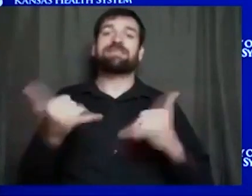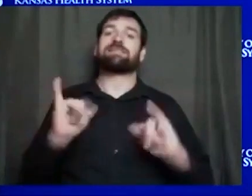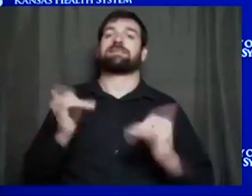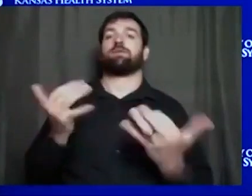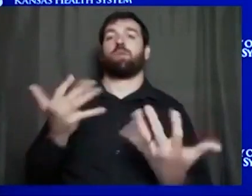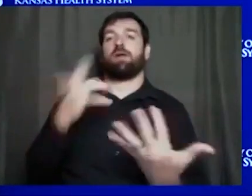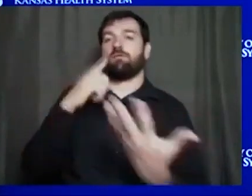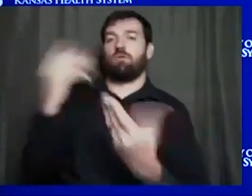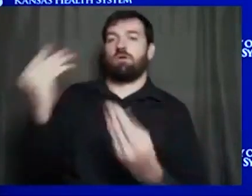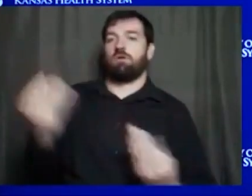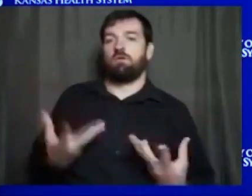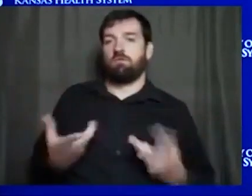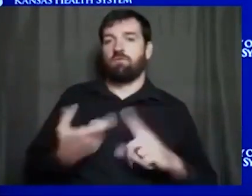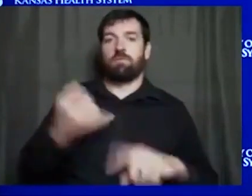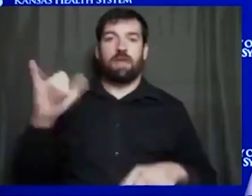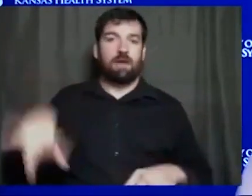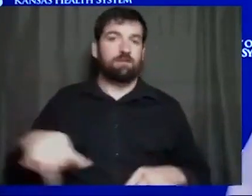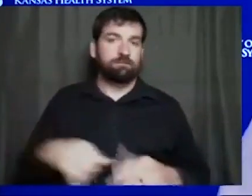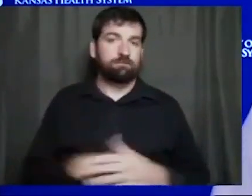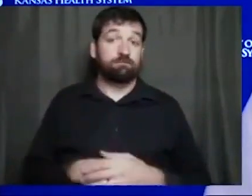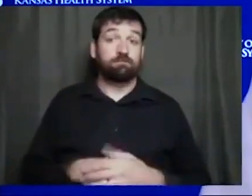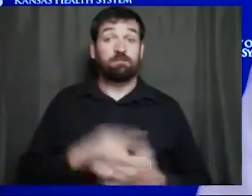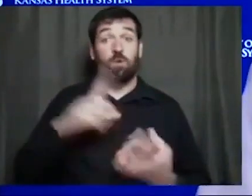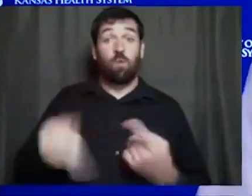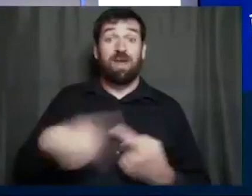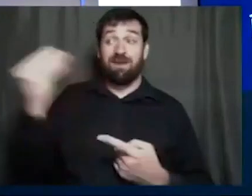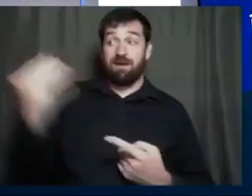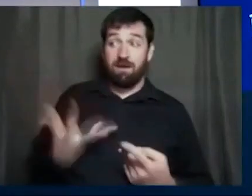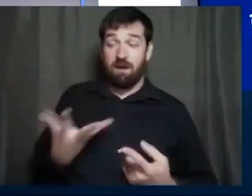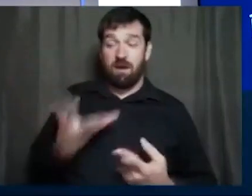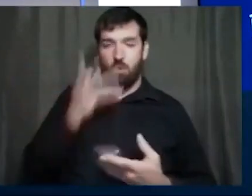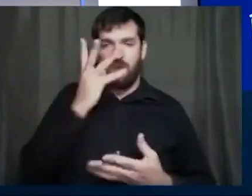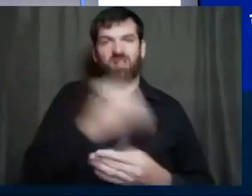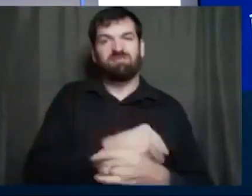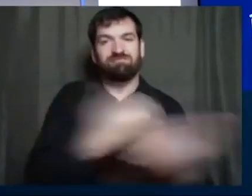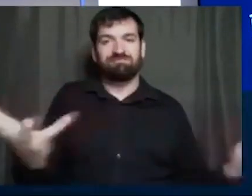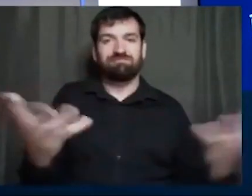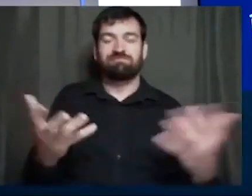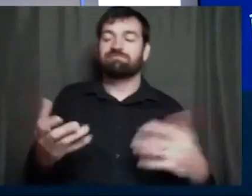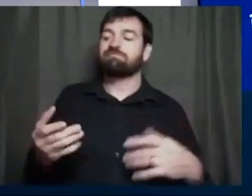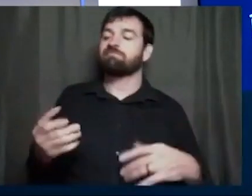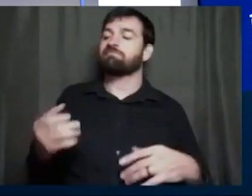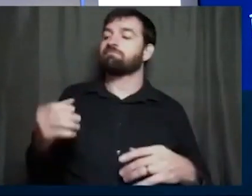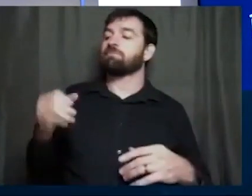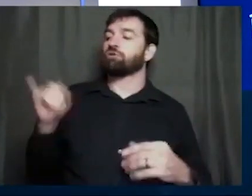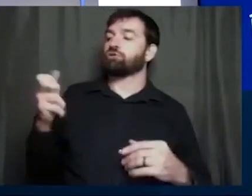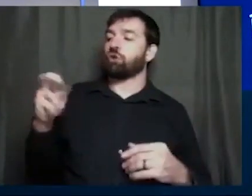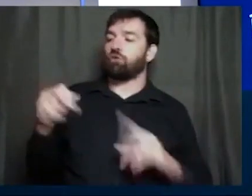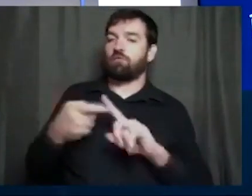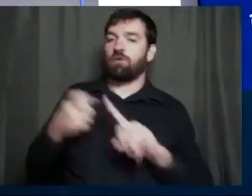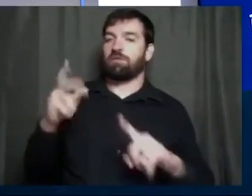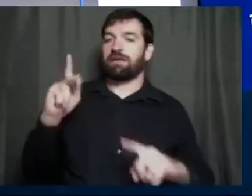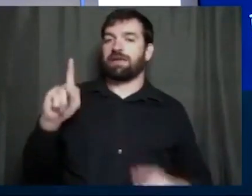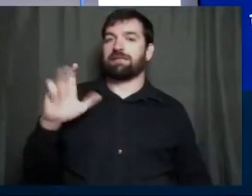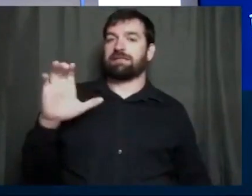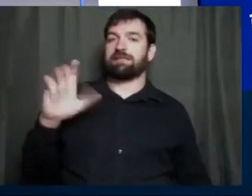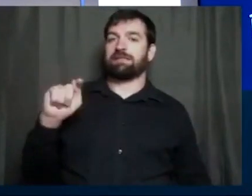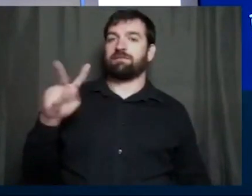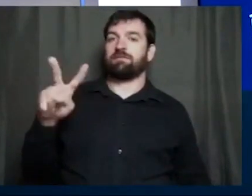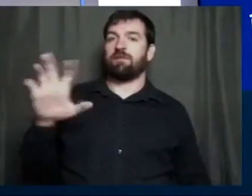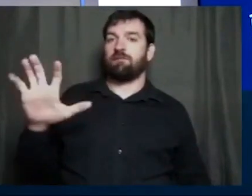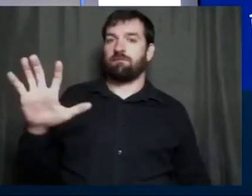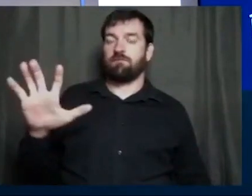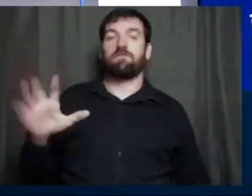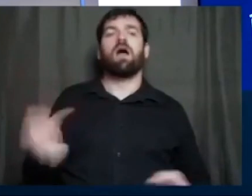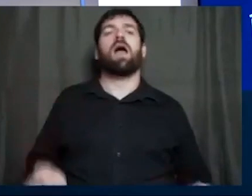that, and we will let you know as soon as we do. Dr. Hawkinson, Joe from KCTV5 has a question about capacity. How many beds for COVID